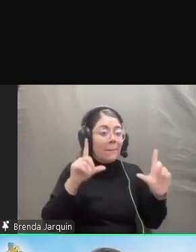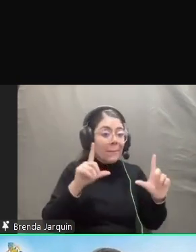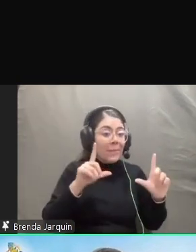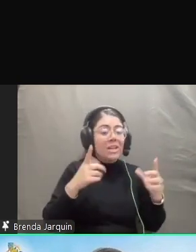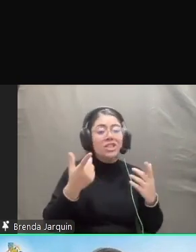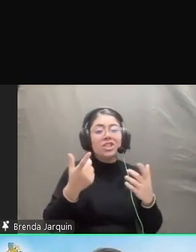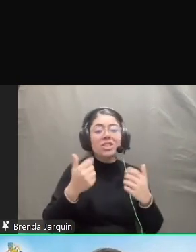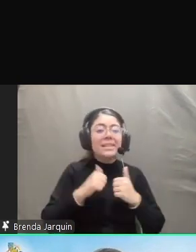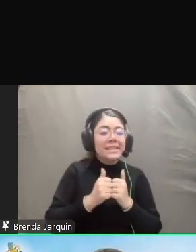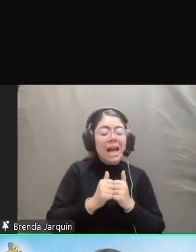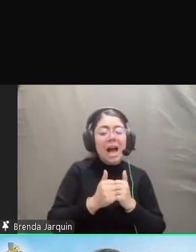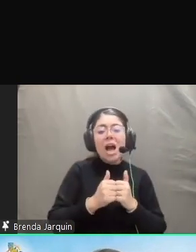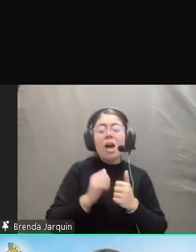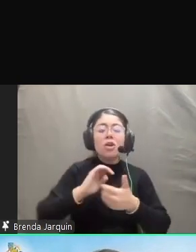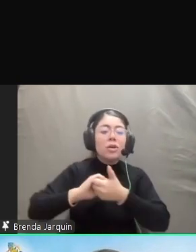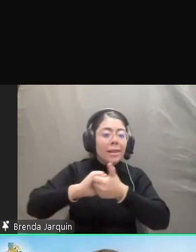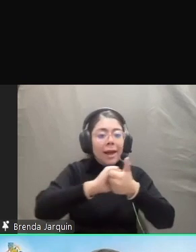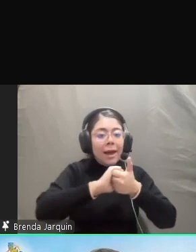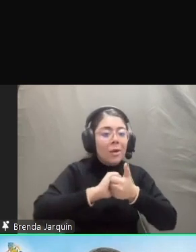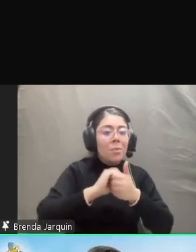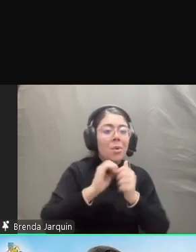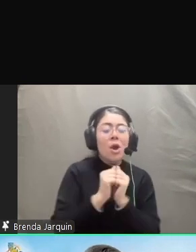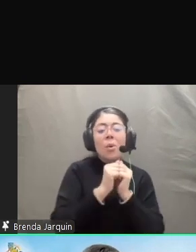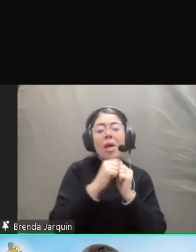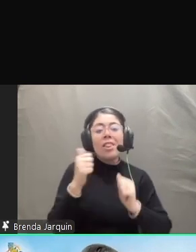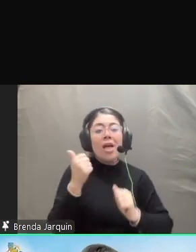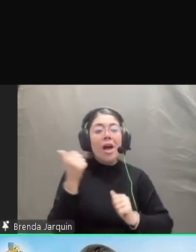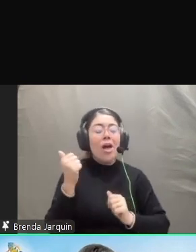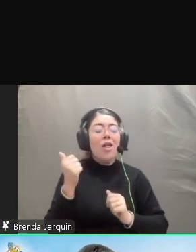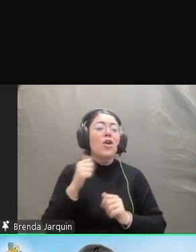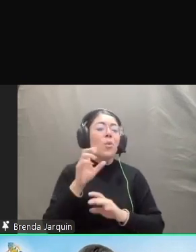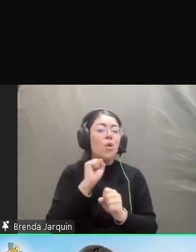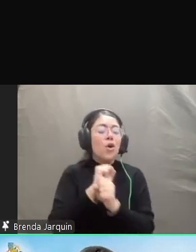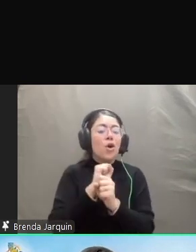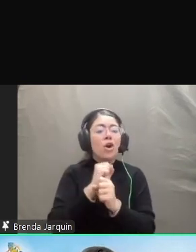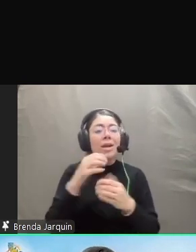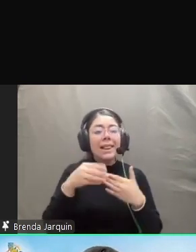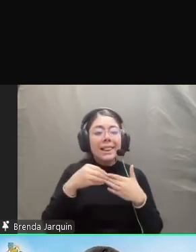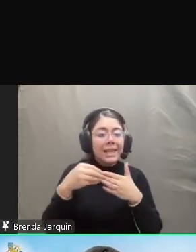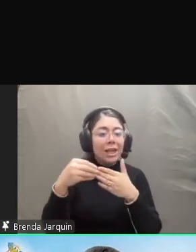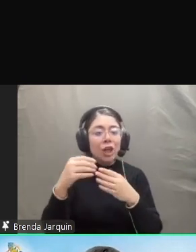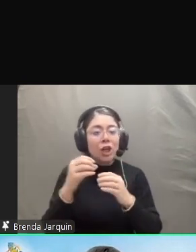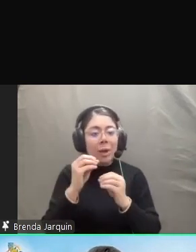area. Next slide, please, Heather.